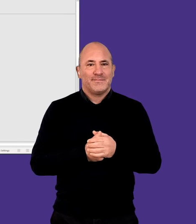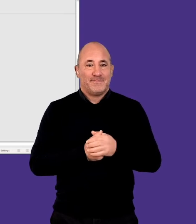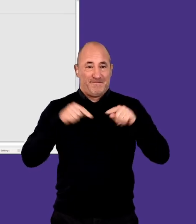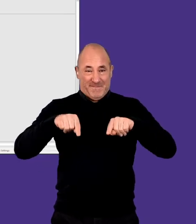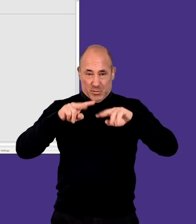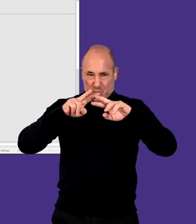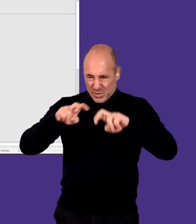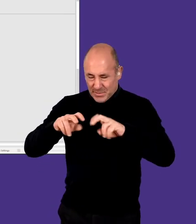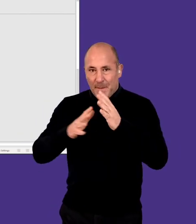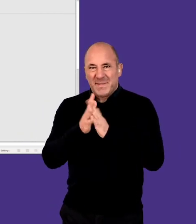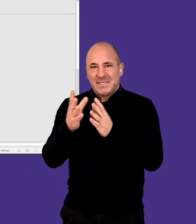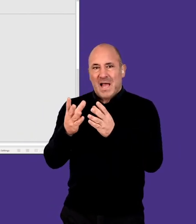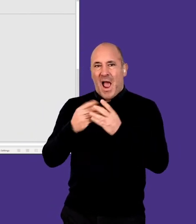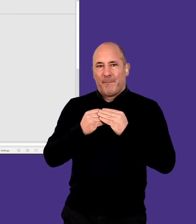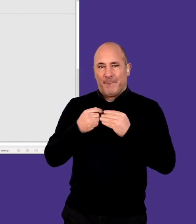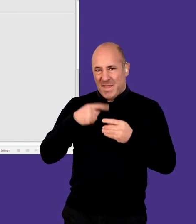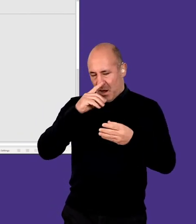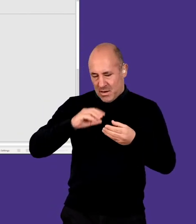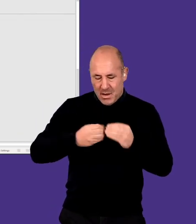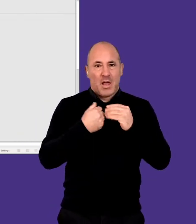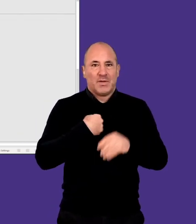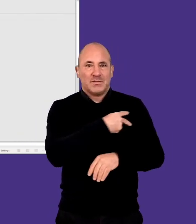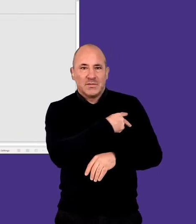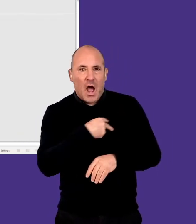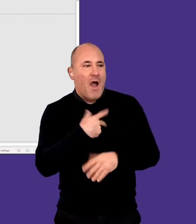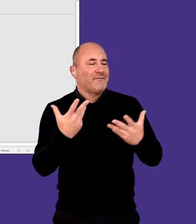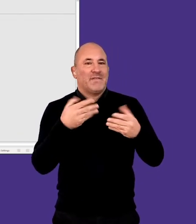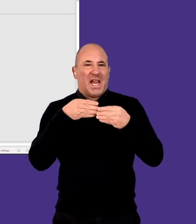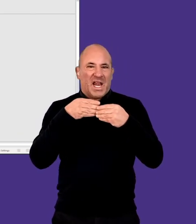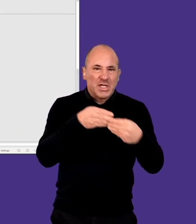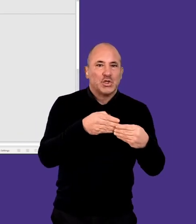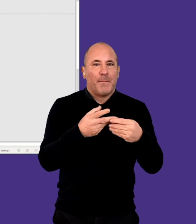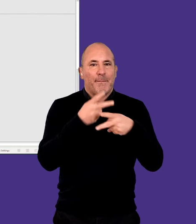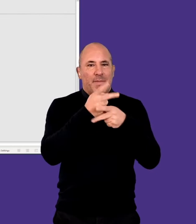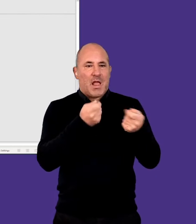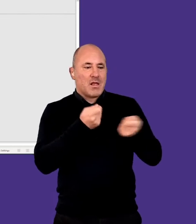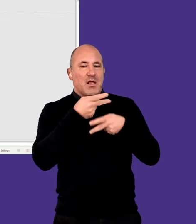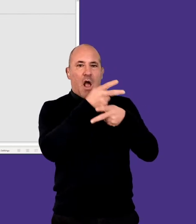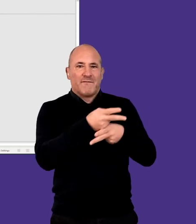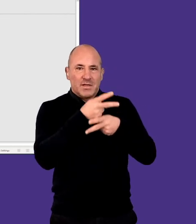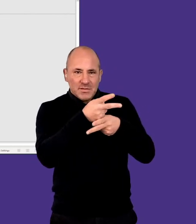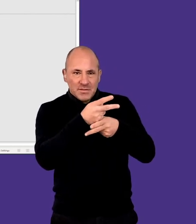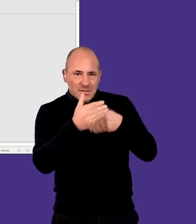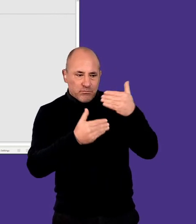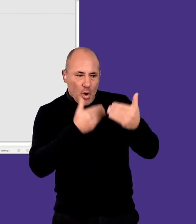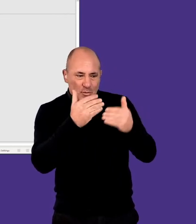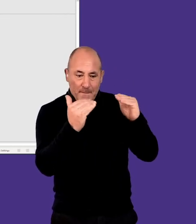And this kind of research is going to help us in developing our workforce leadership and governance to progress against this investment